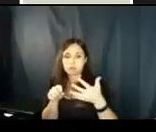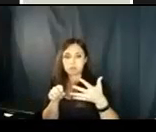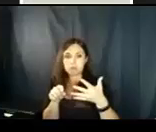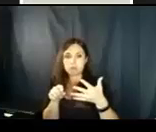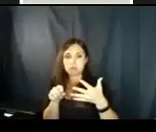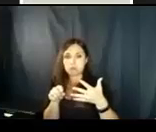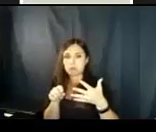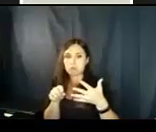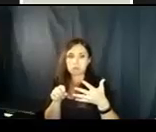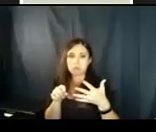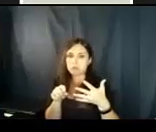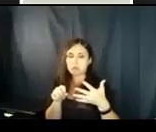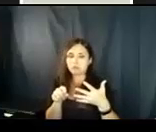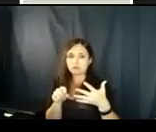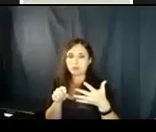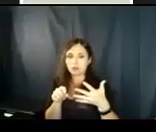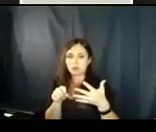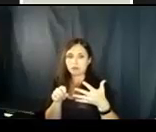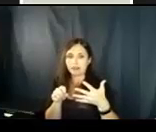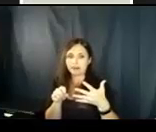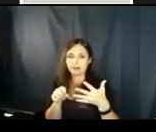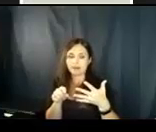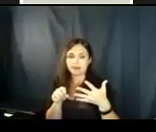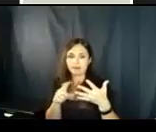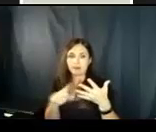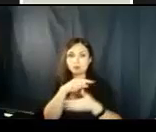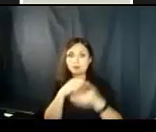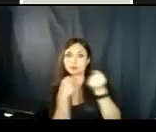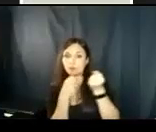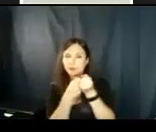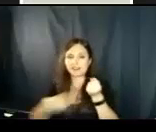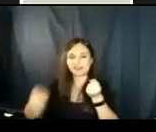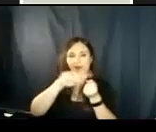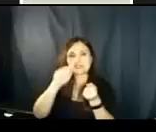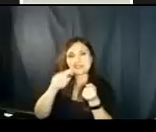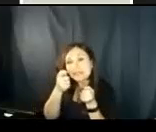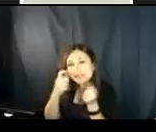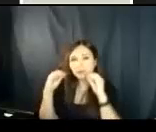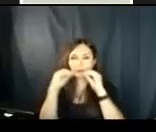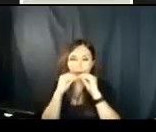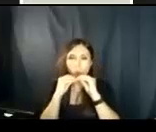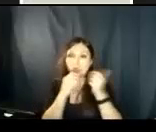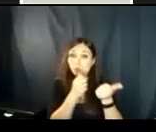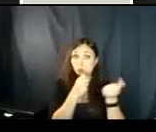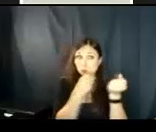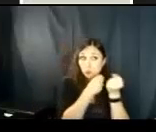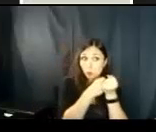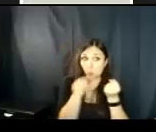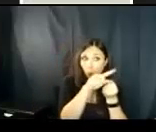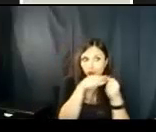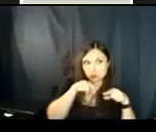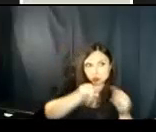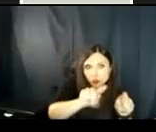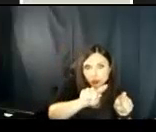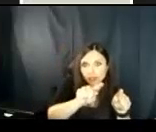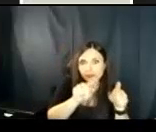that enrichment, but you're also going to be supporting those who need a little bit more help. And so that is